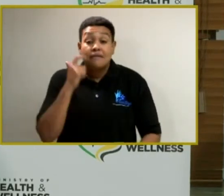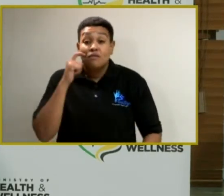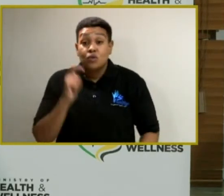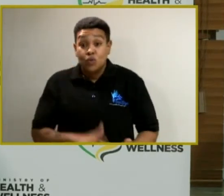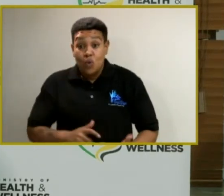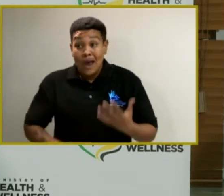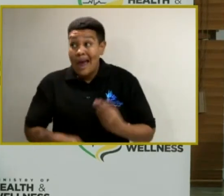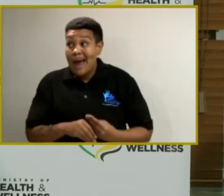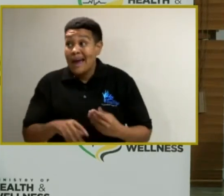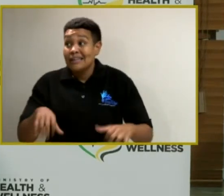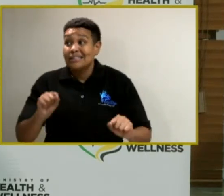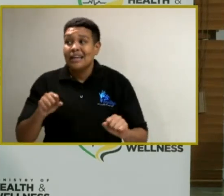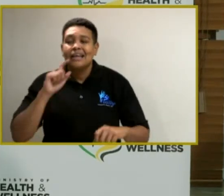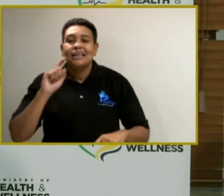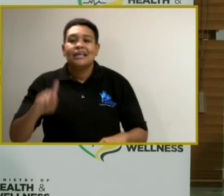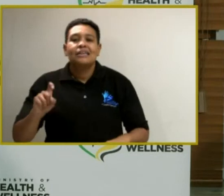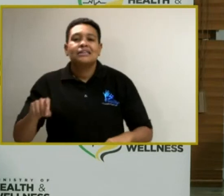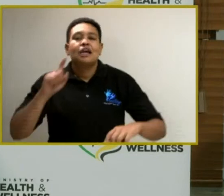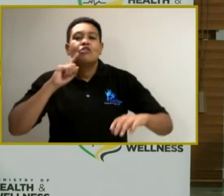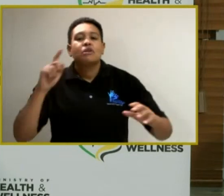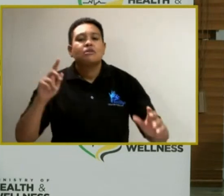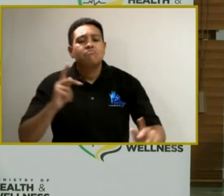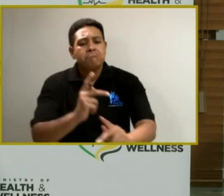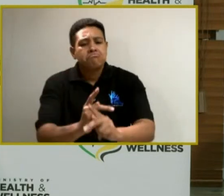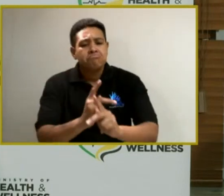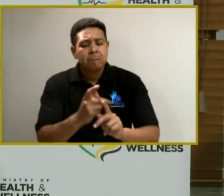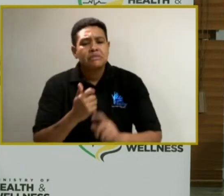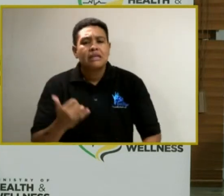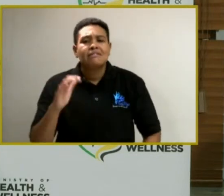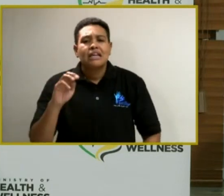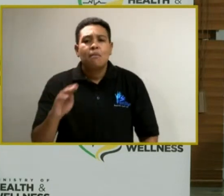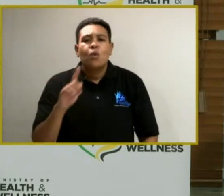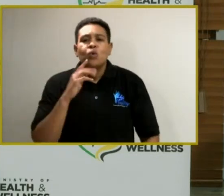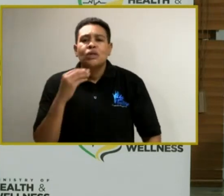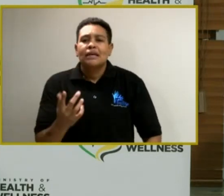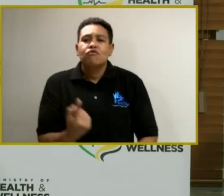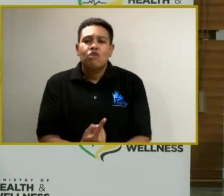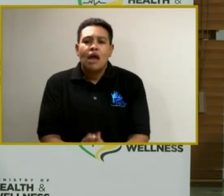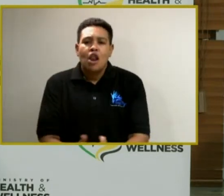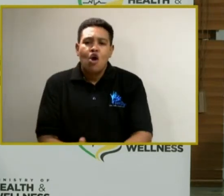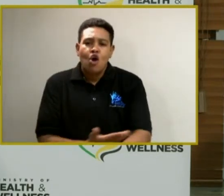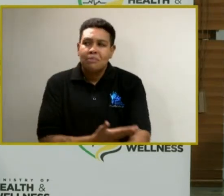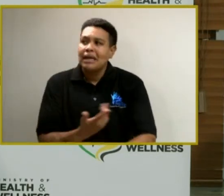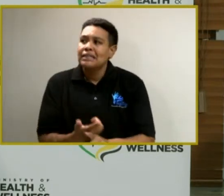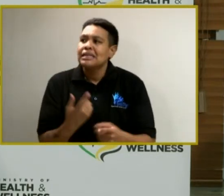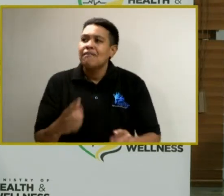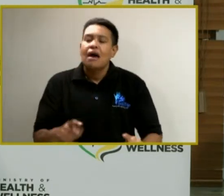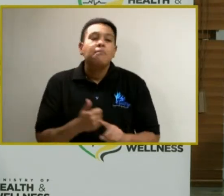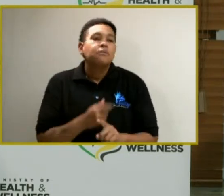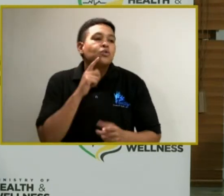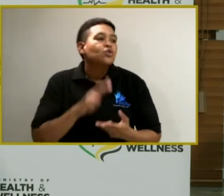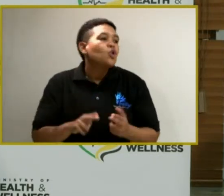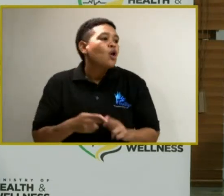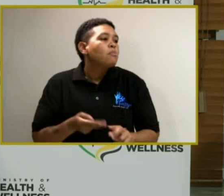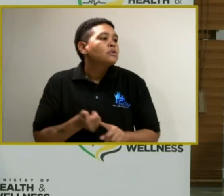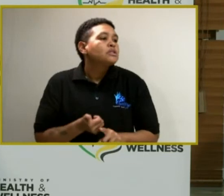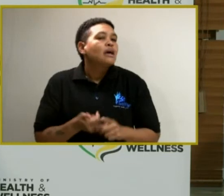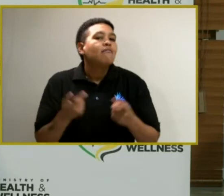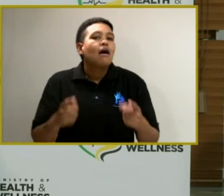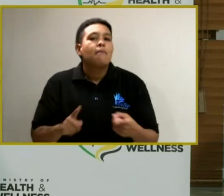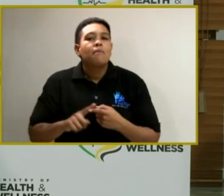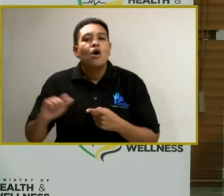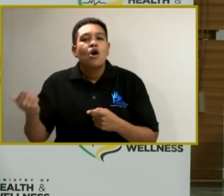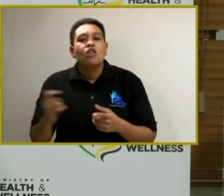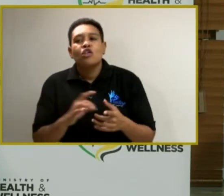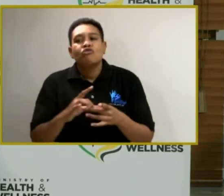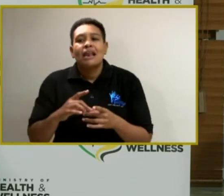precaution. I now invite the Chief Medical Officer to give the regular update on the numbers and other